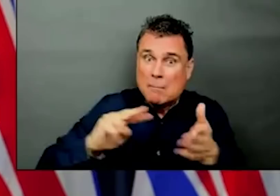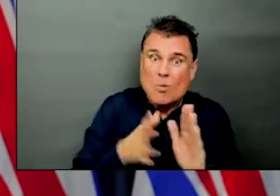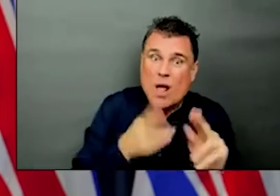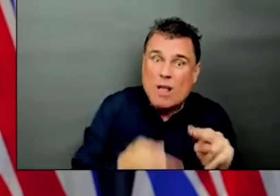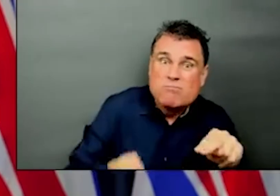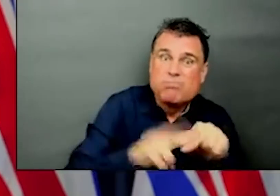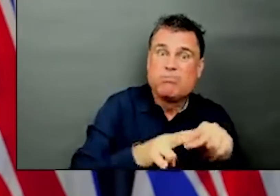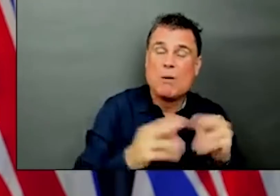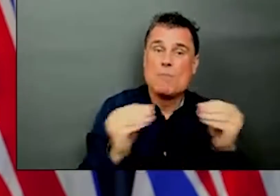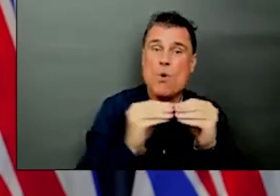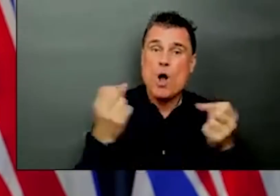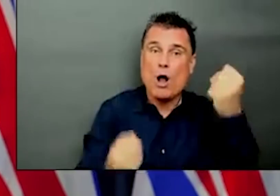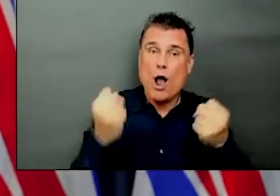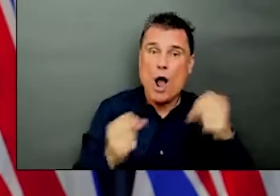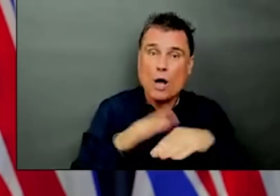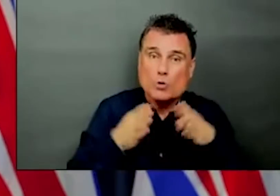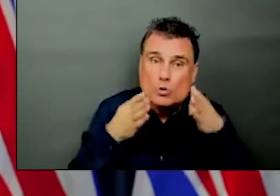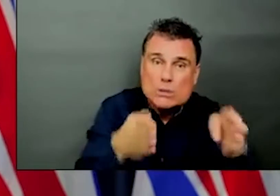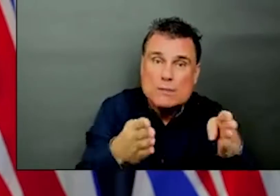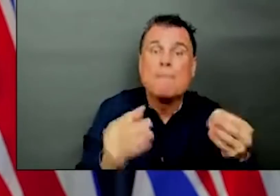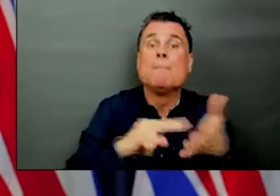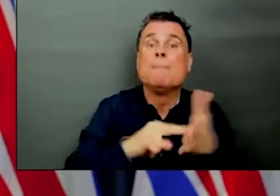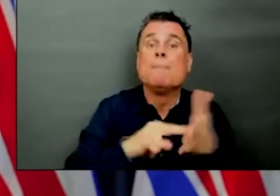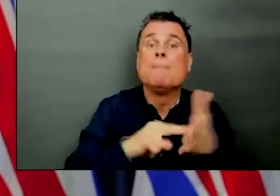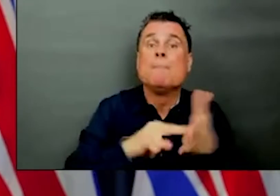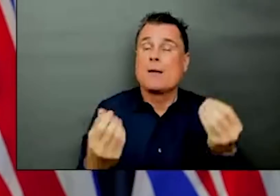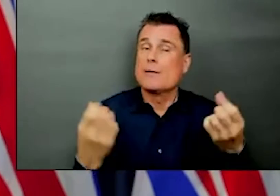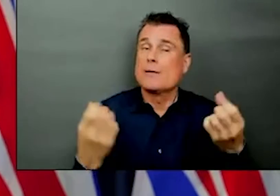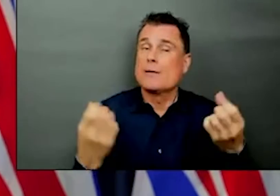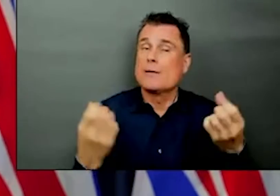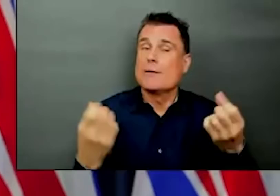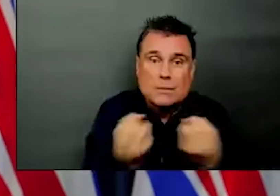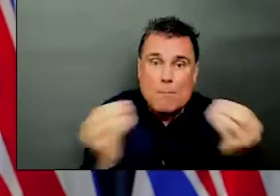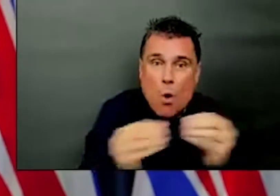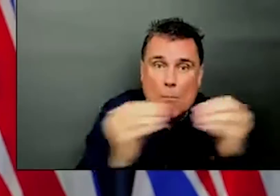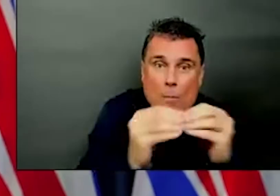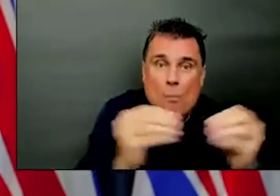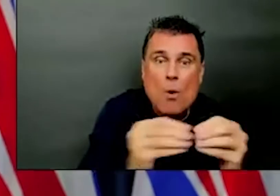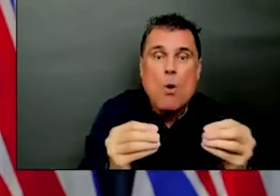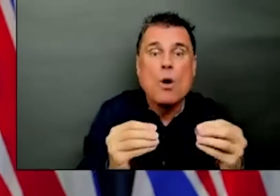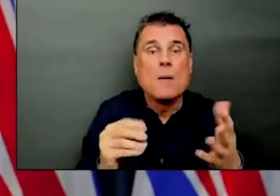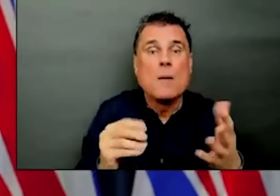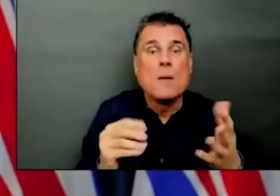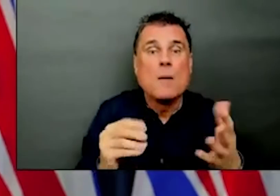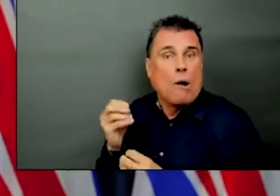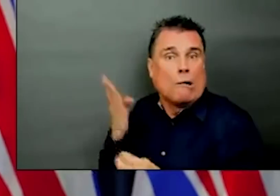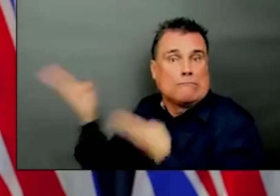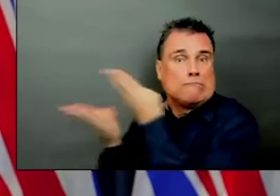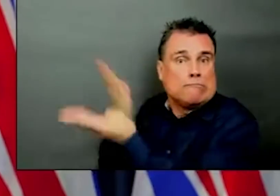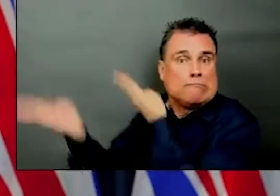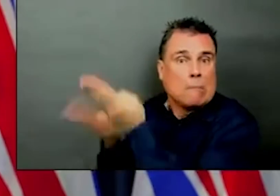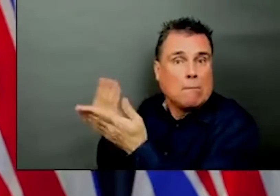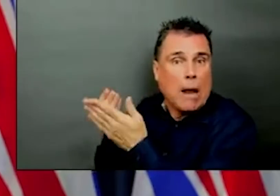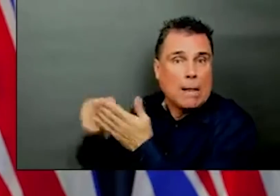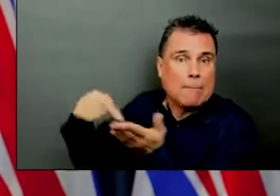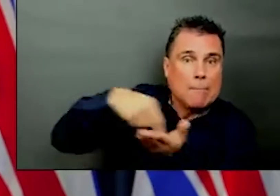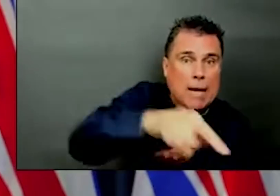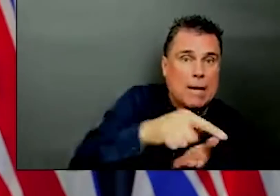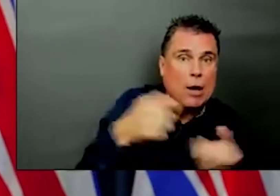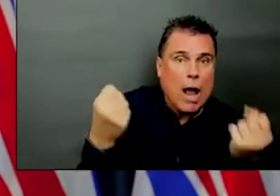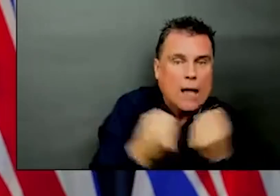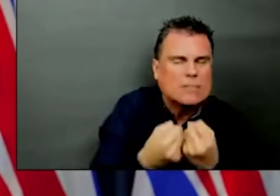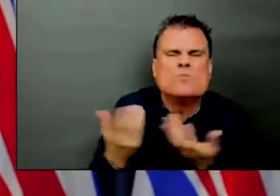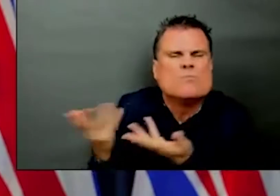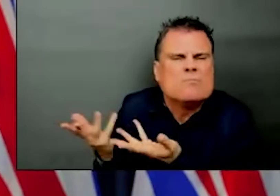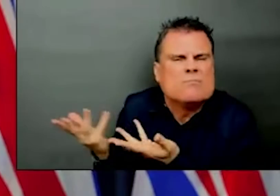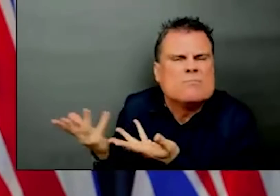thinking, things may go back to normal, which could see costs go up for ICBC? Well, thank you for those questions. And firstly, I'll say that